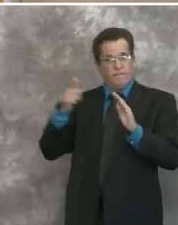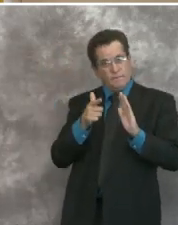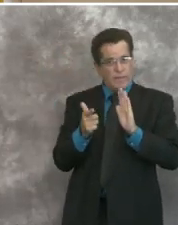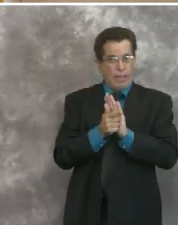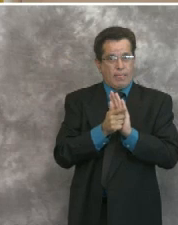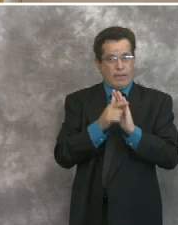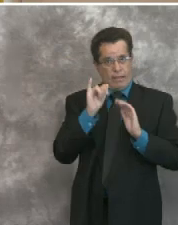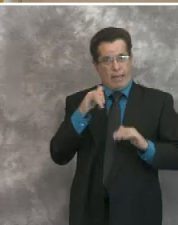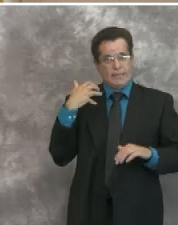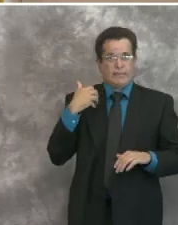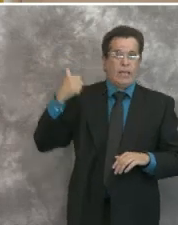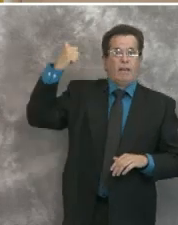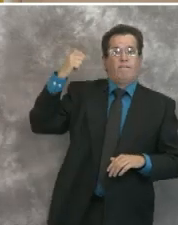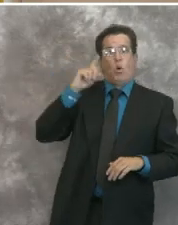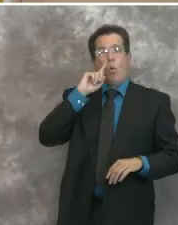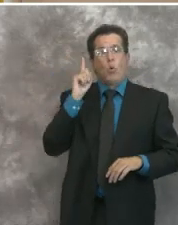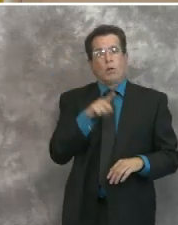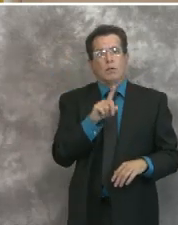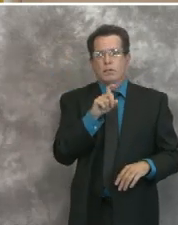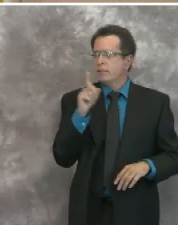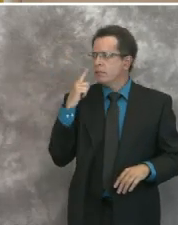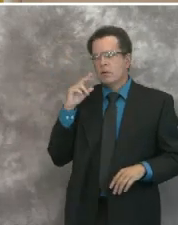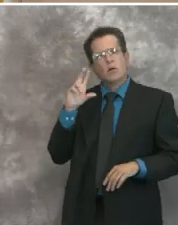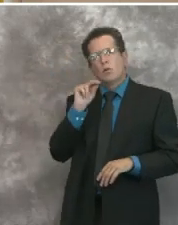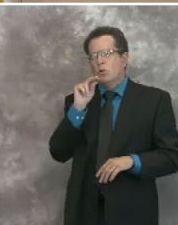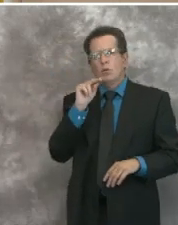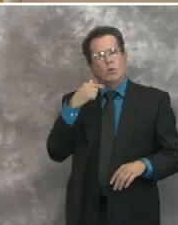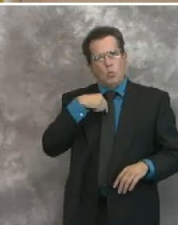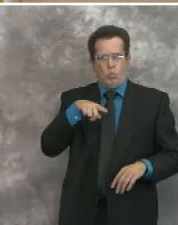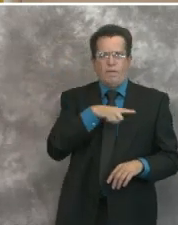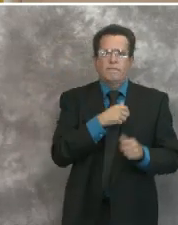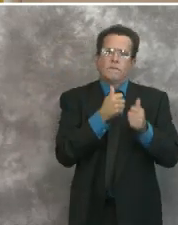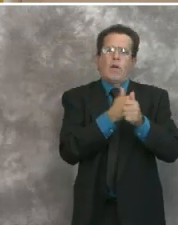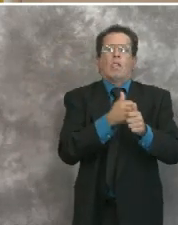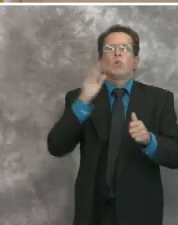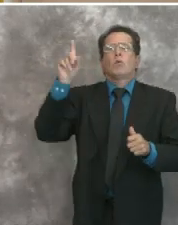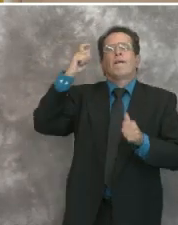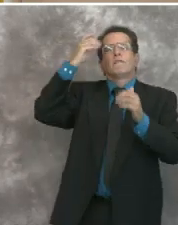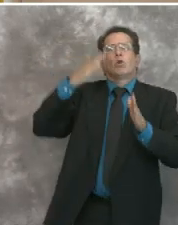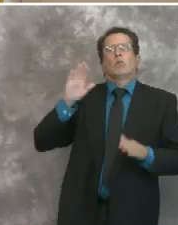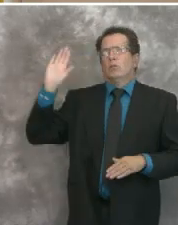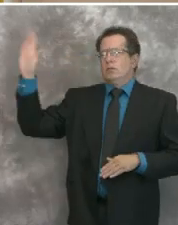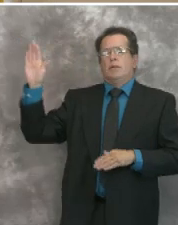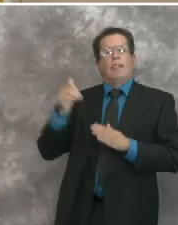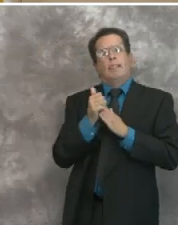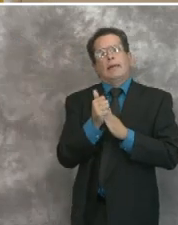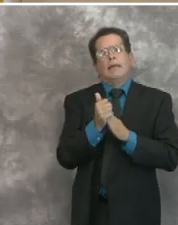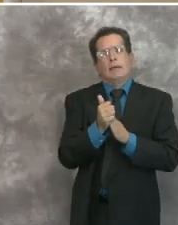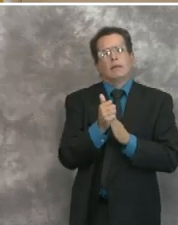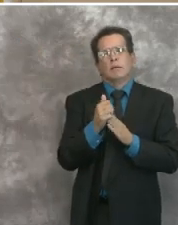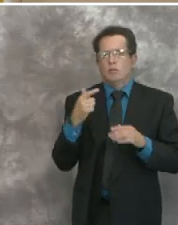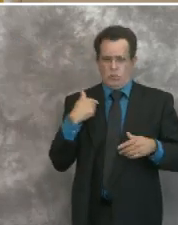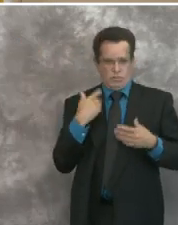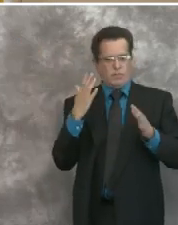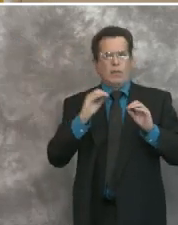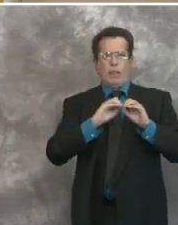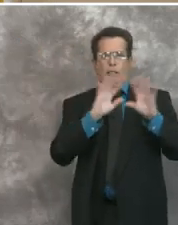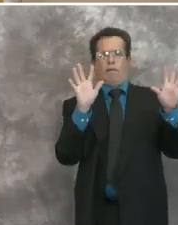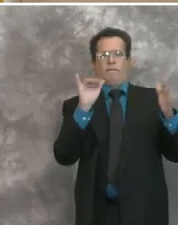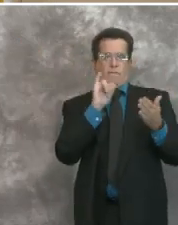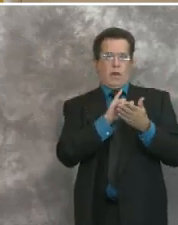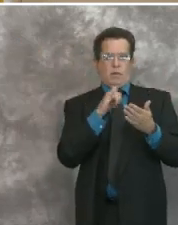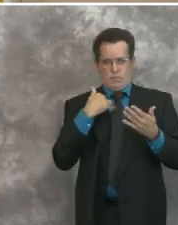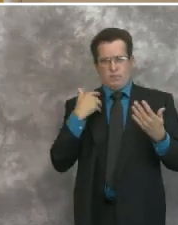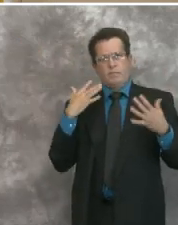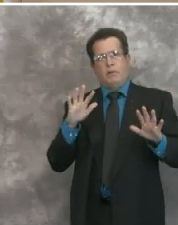opinion? In my opinion, we are following the governor's guidance, and we clarified that, and that's what we included.